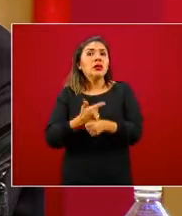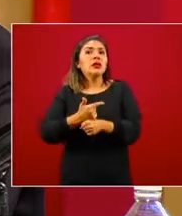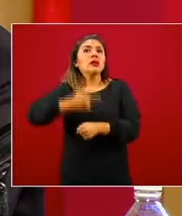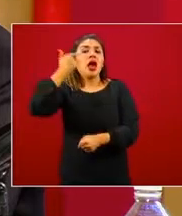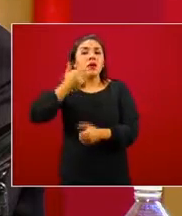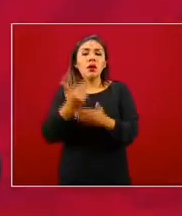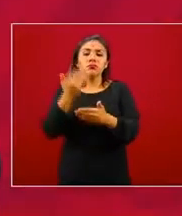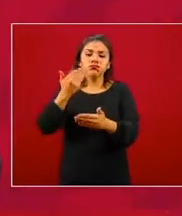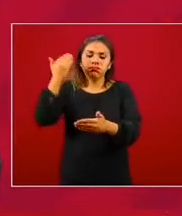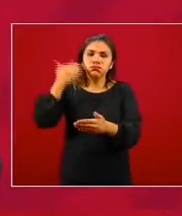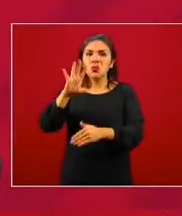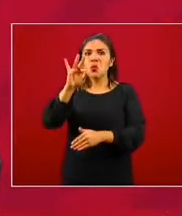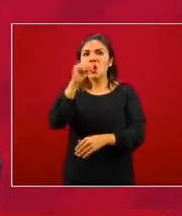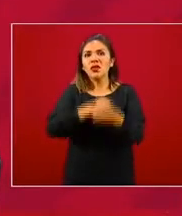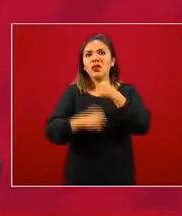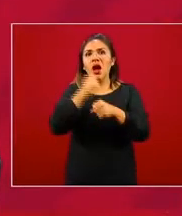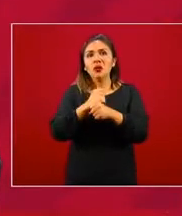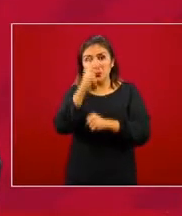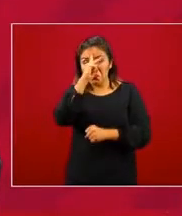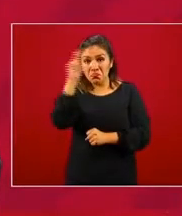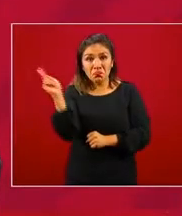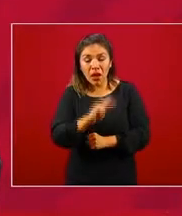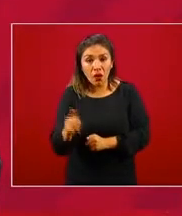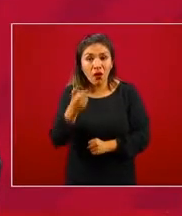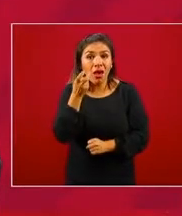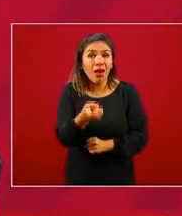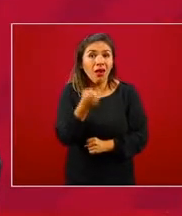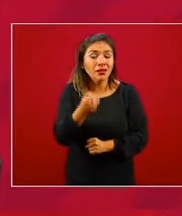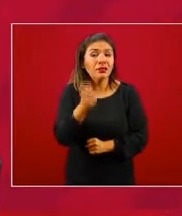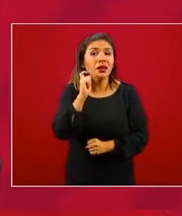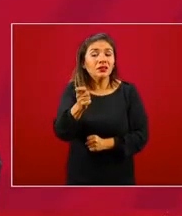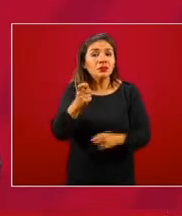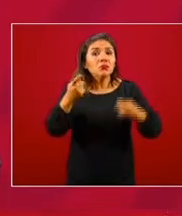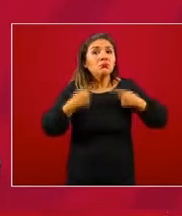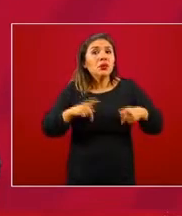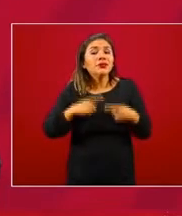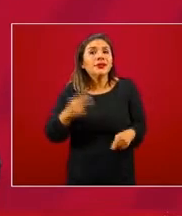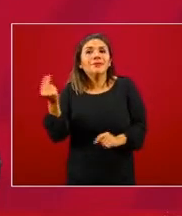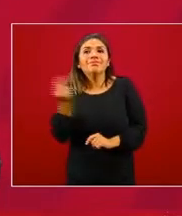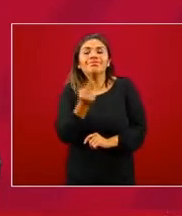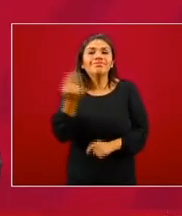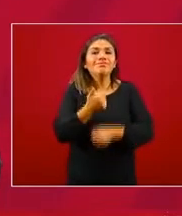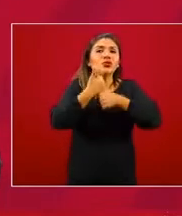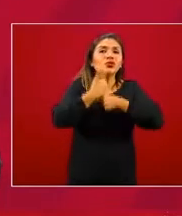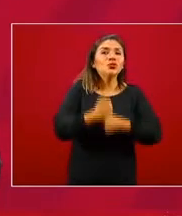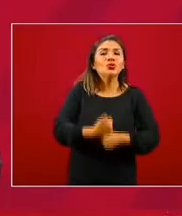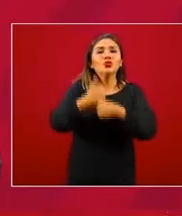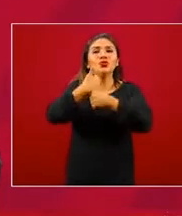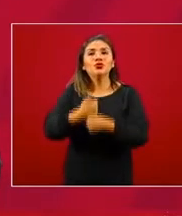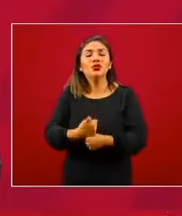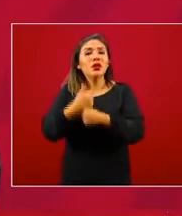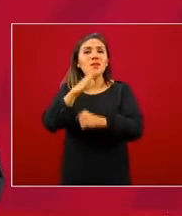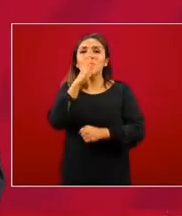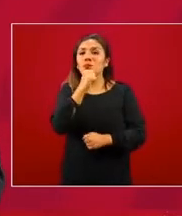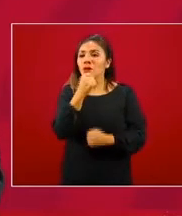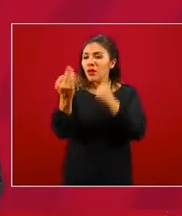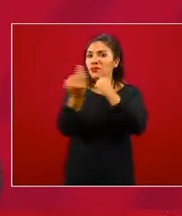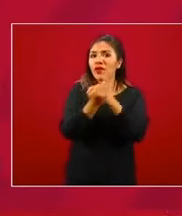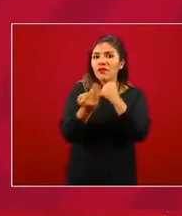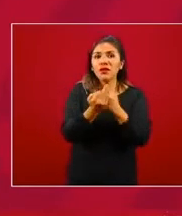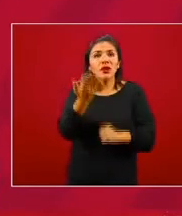And this is exacerbated this problem that over the last 40 years has been very serious. People